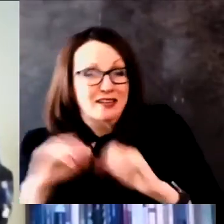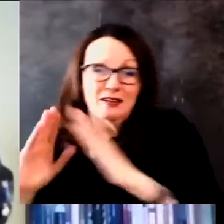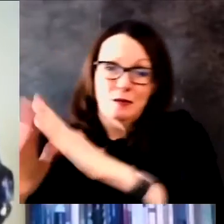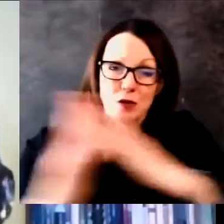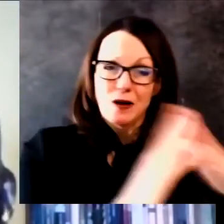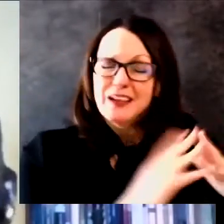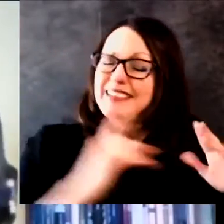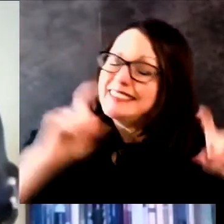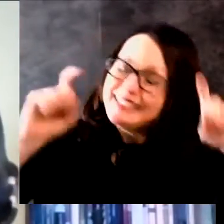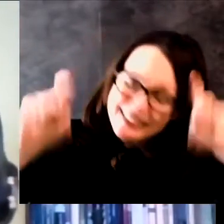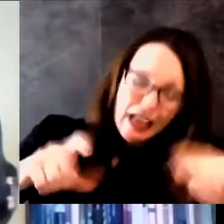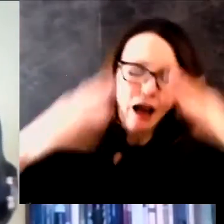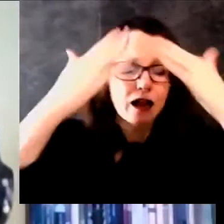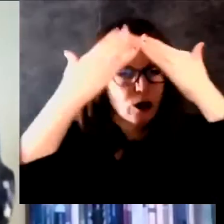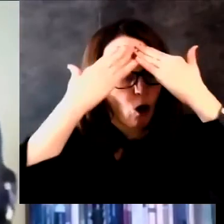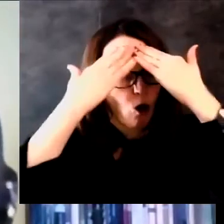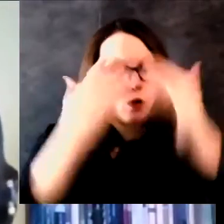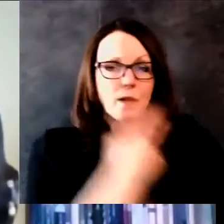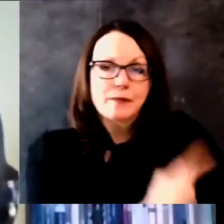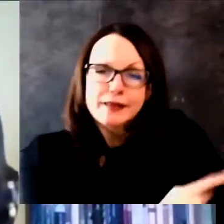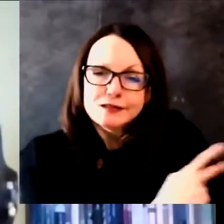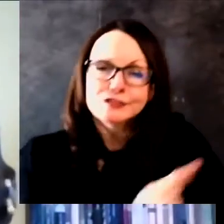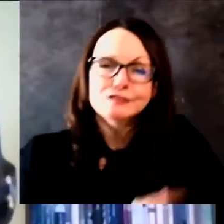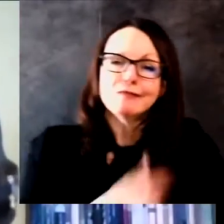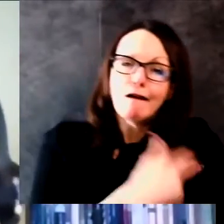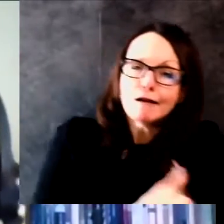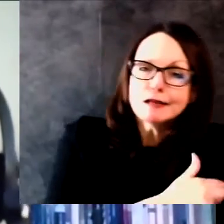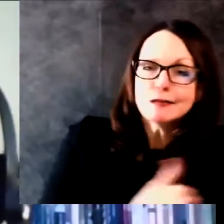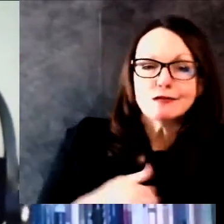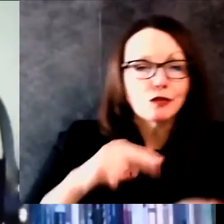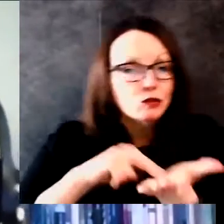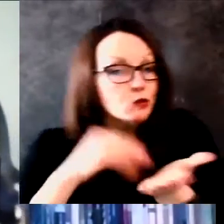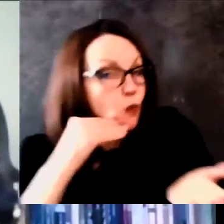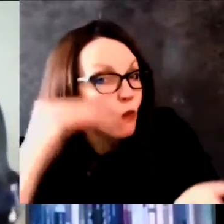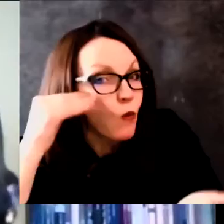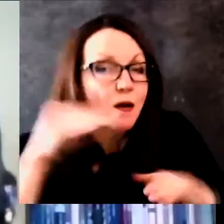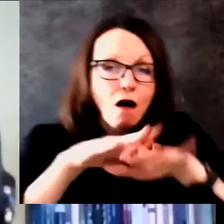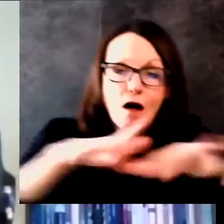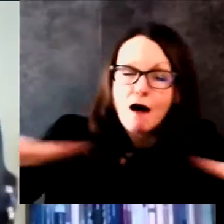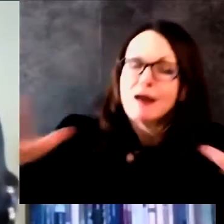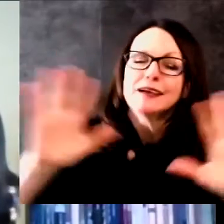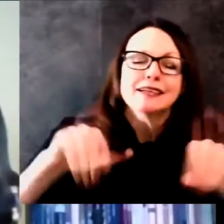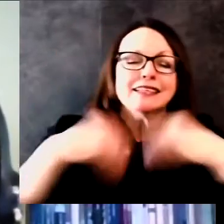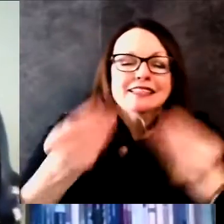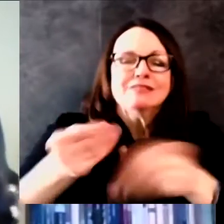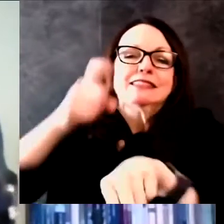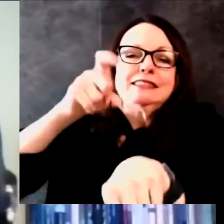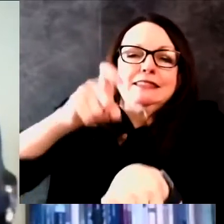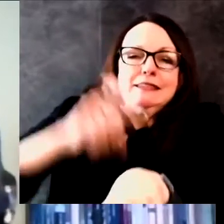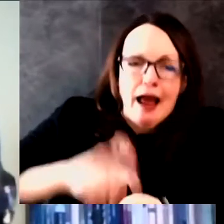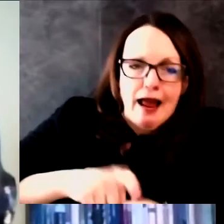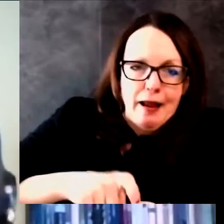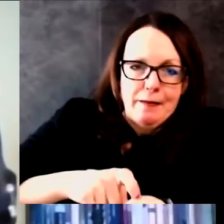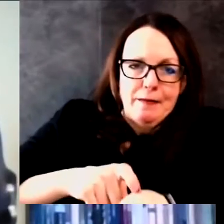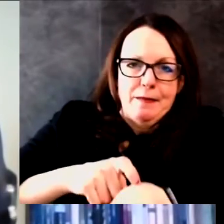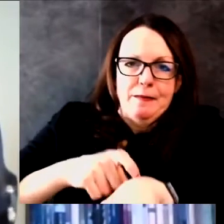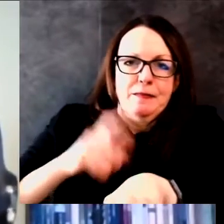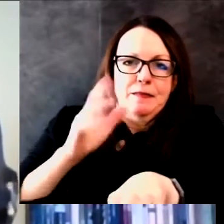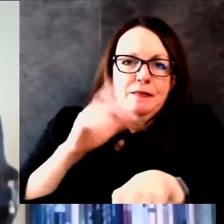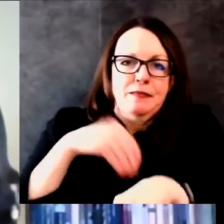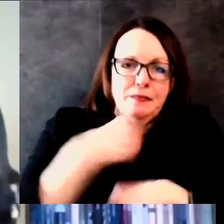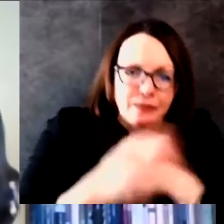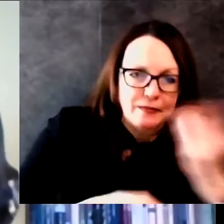demand. Second of all, we have to have the system to deliver the vaccine. And as you are seeing and playing